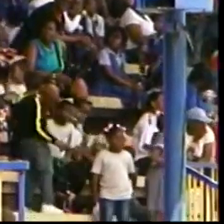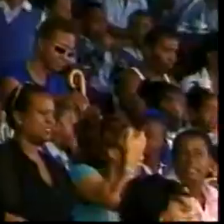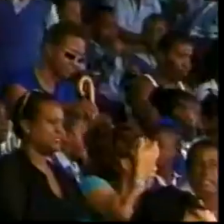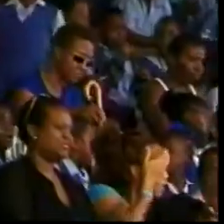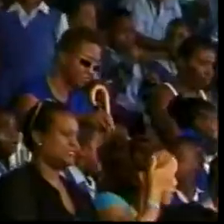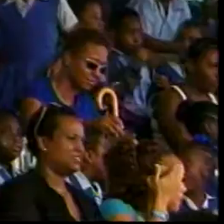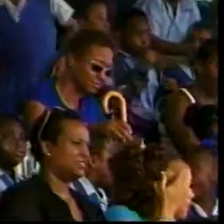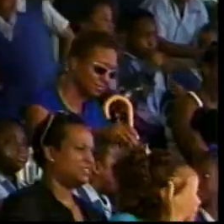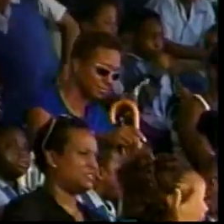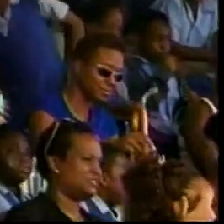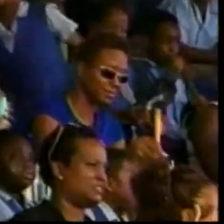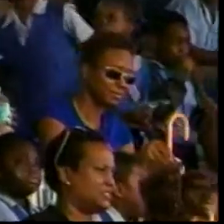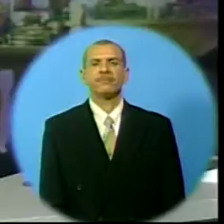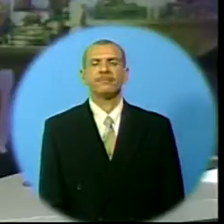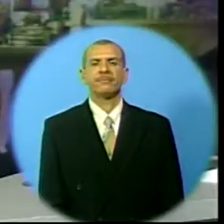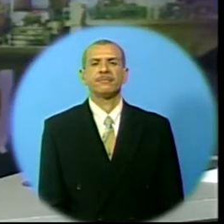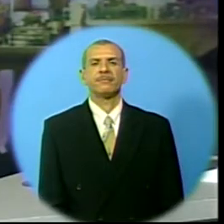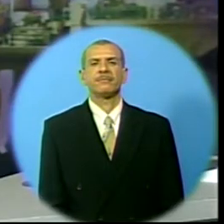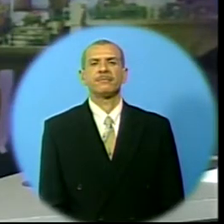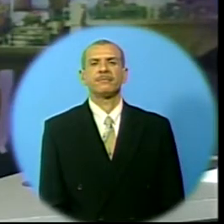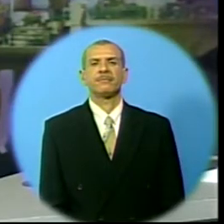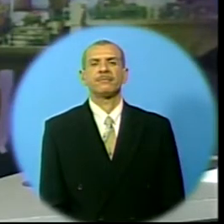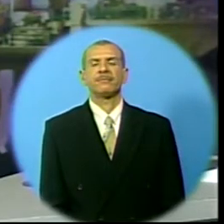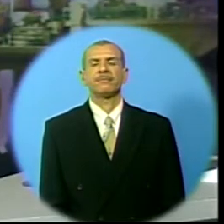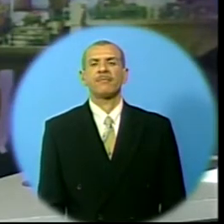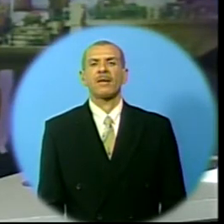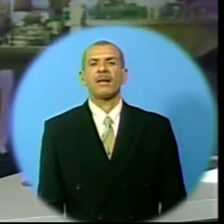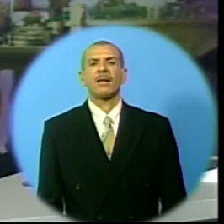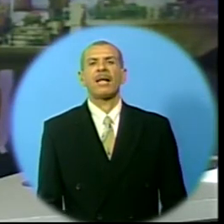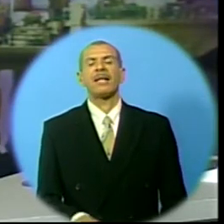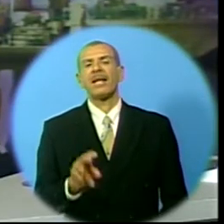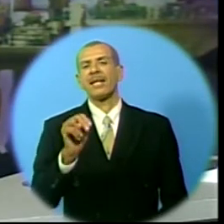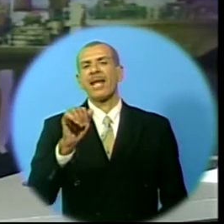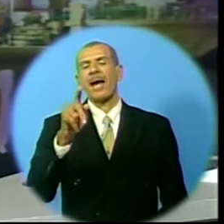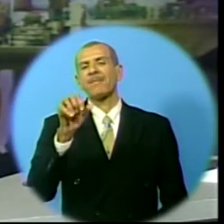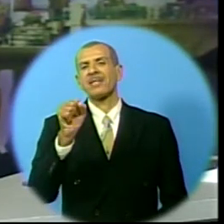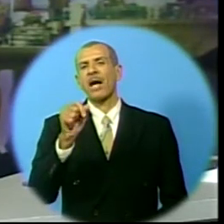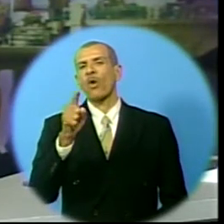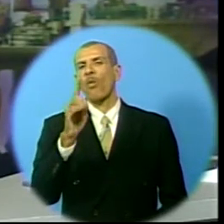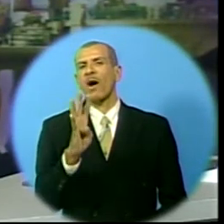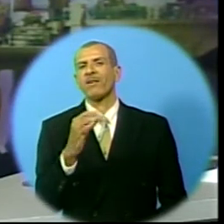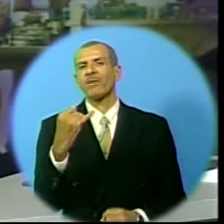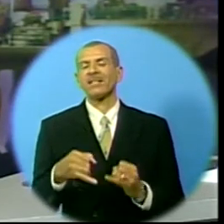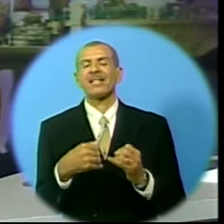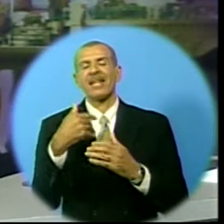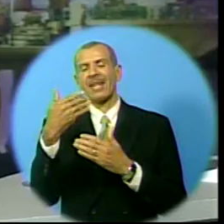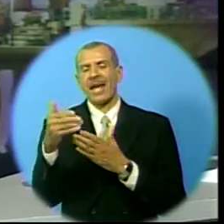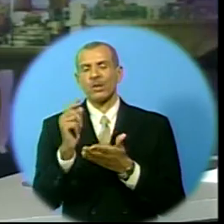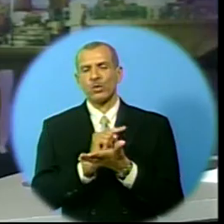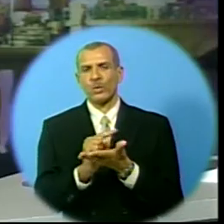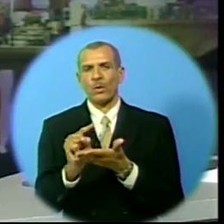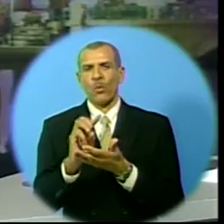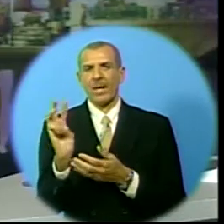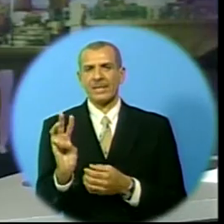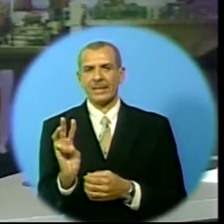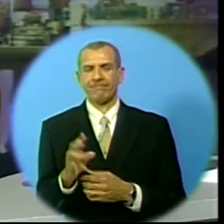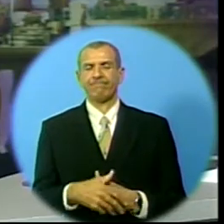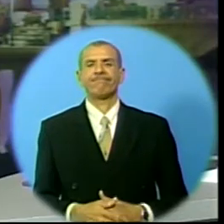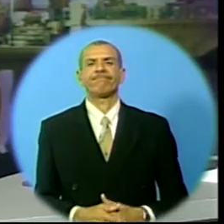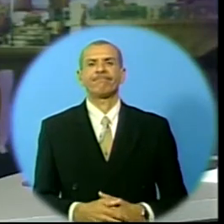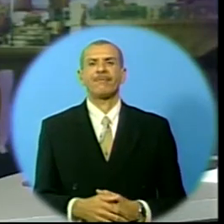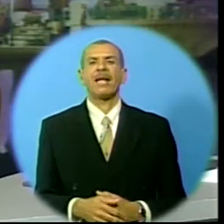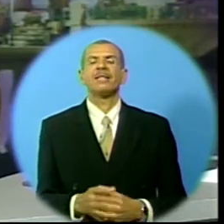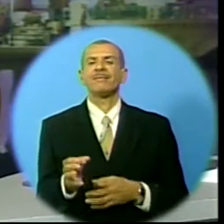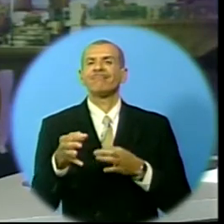Boyce, CBC Sports. Thanks, Marsha. And the Napsack quarterfinals are next week, Wednesday. It has been